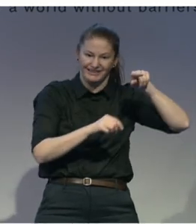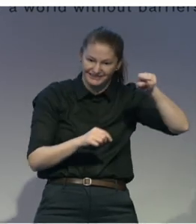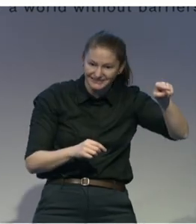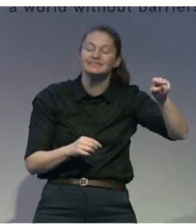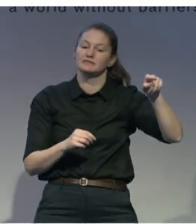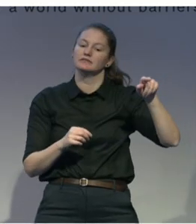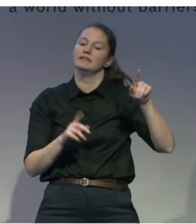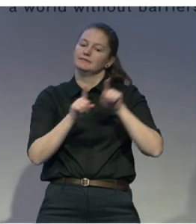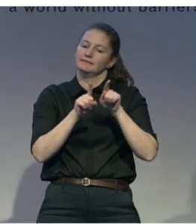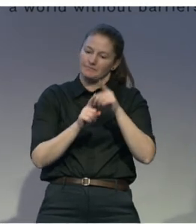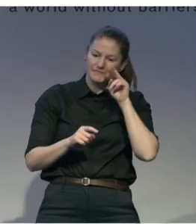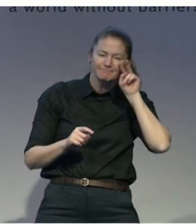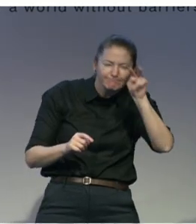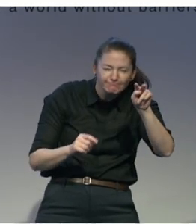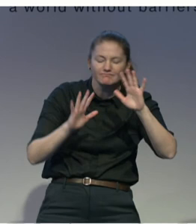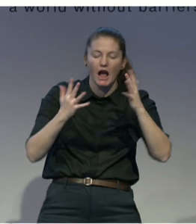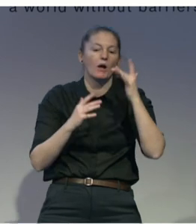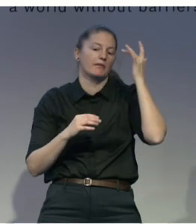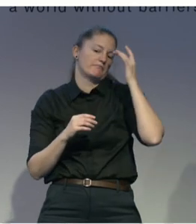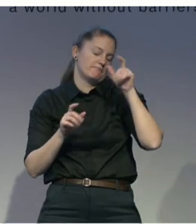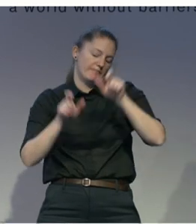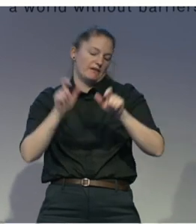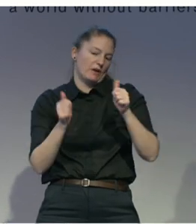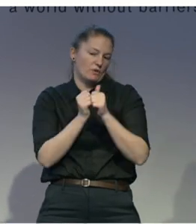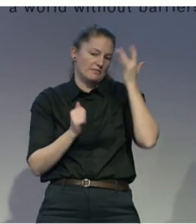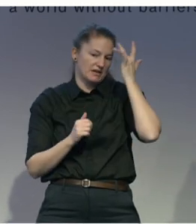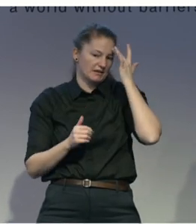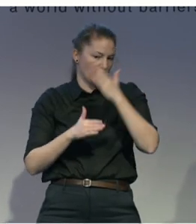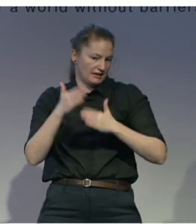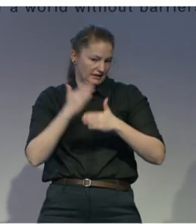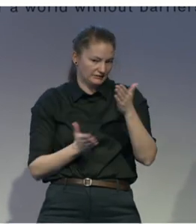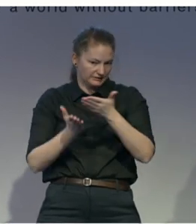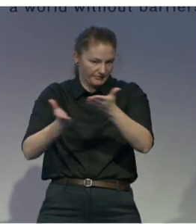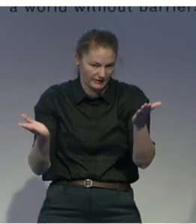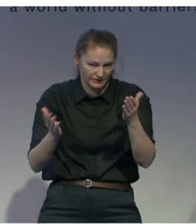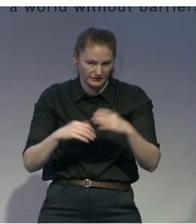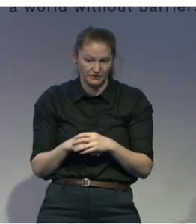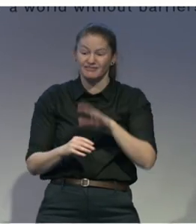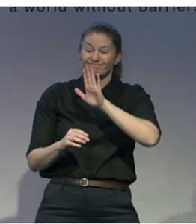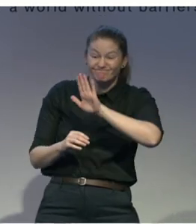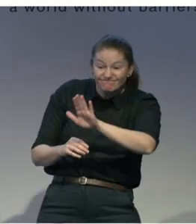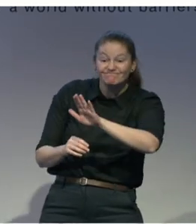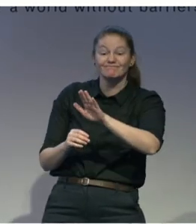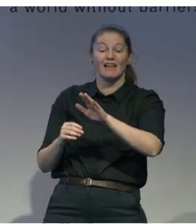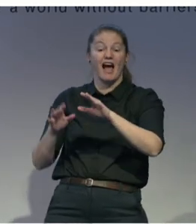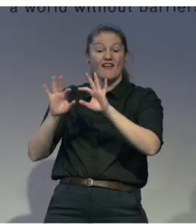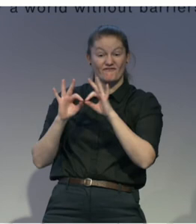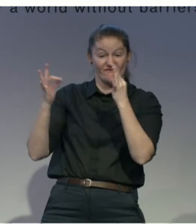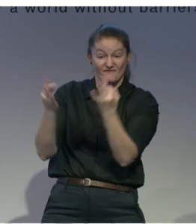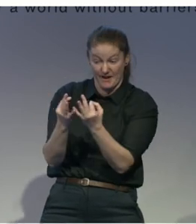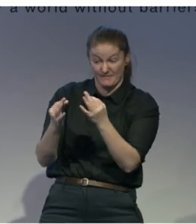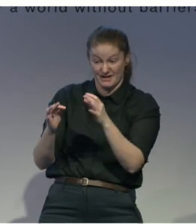of People with Intellectual Disability and their families, FEPAPDEM is the organization, carries out the project. We